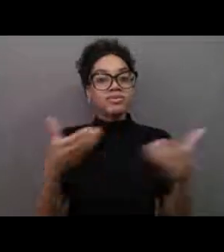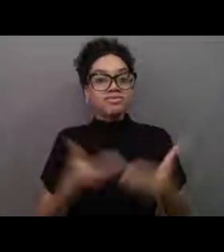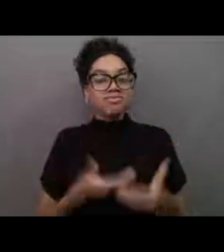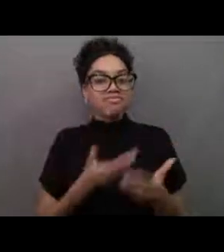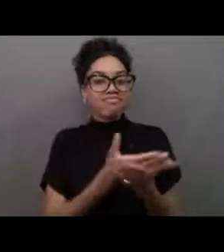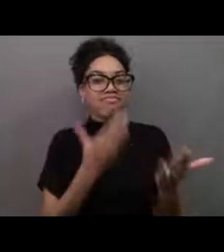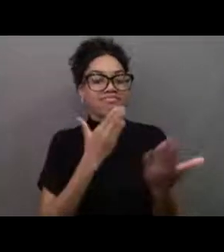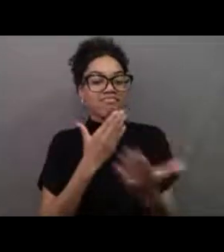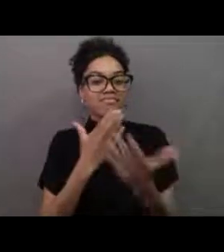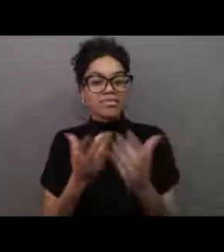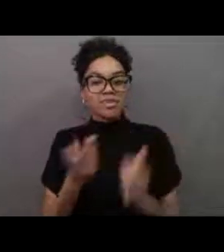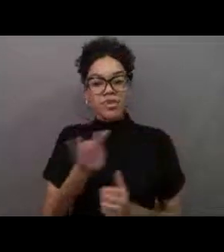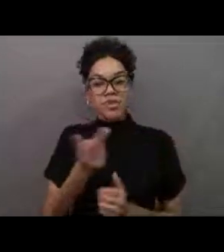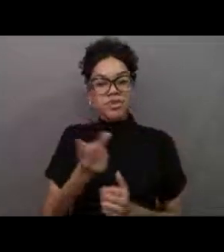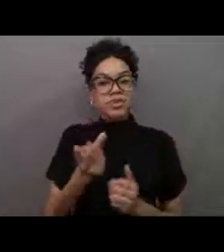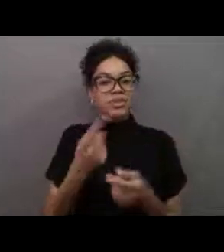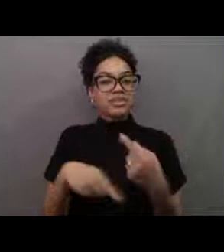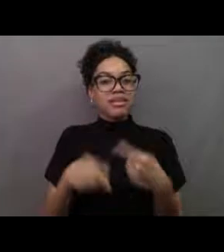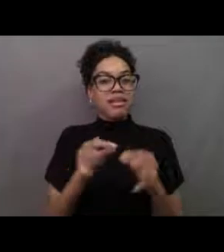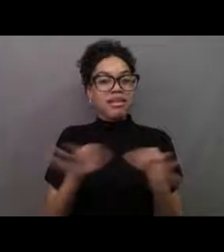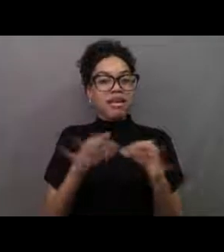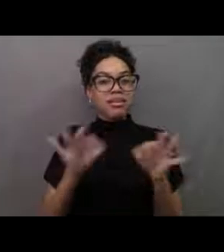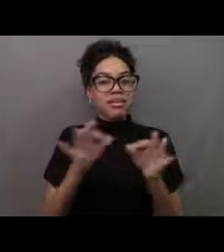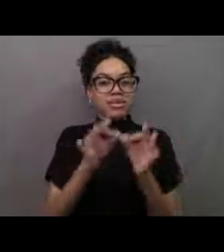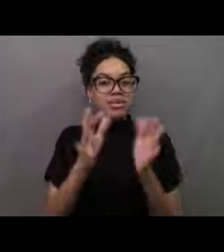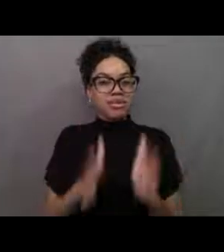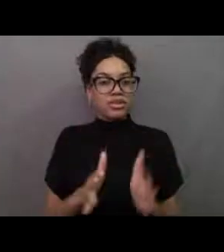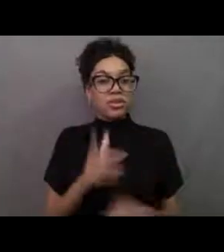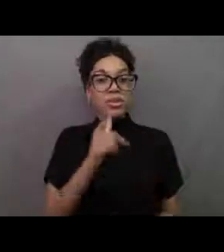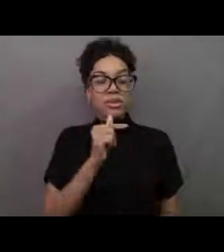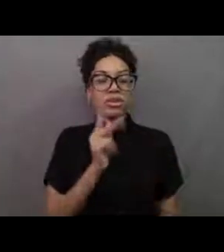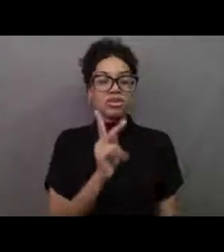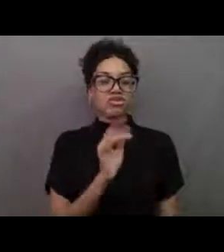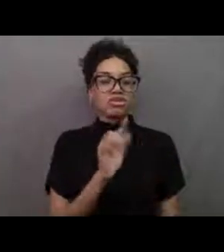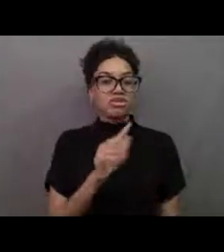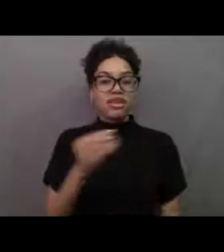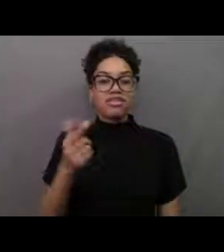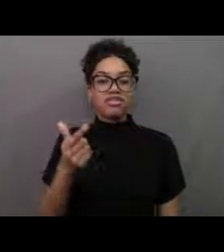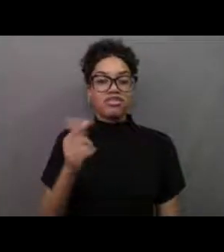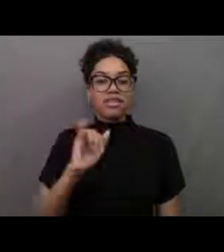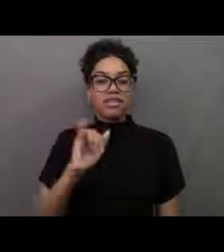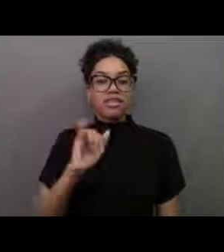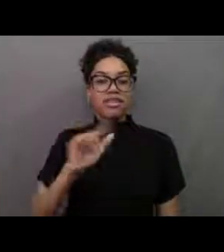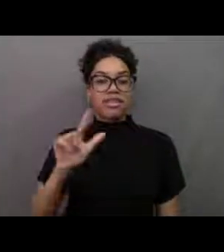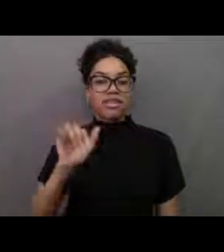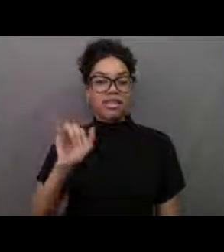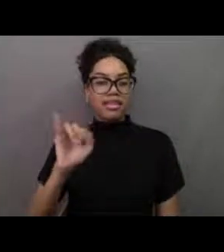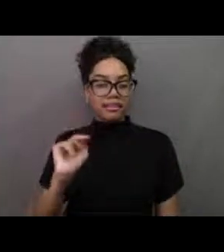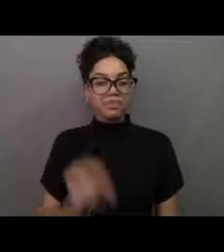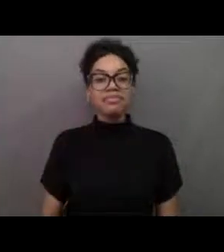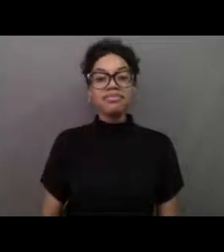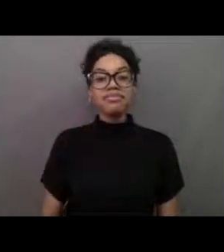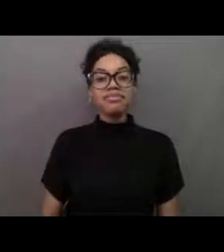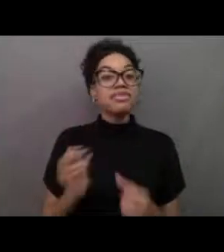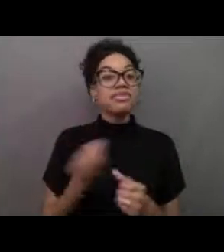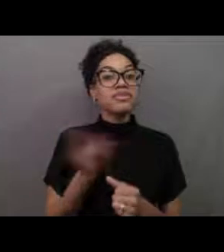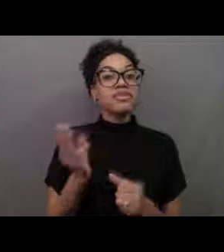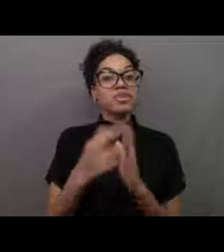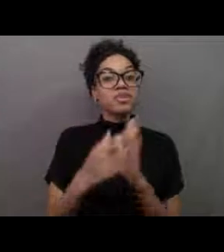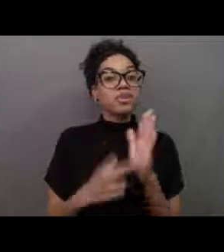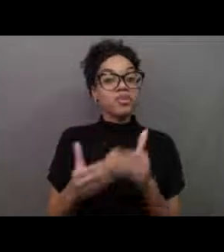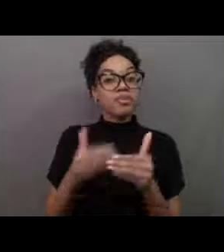to our American Sign Language interpreters, Crystal Butler and Jillian Traumer. A few guidelines before I hand you over to Kelly. You are